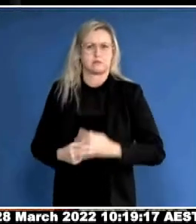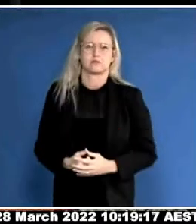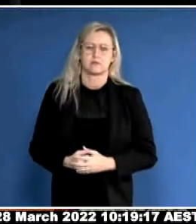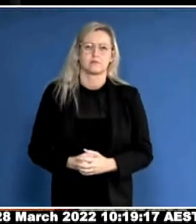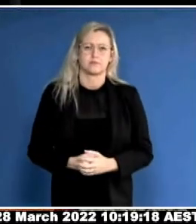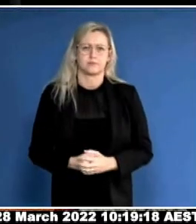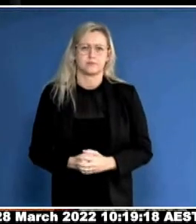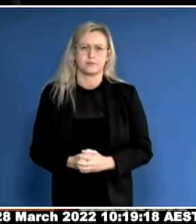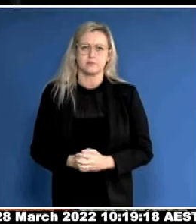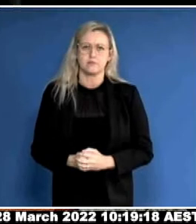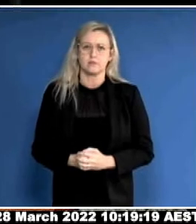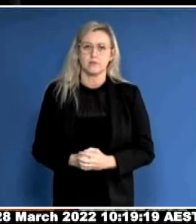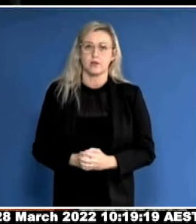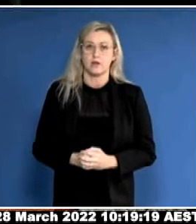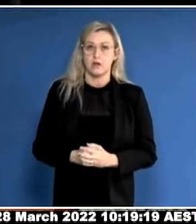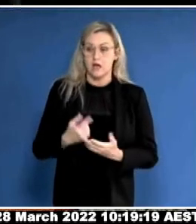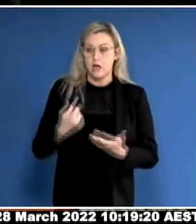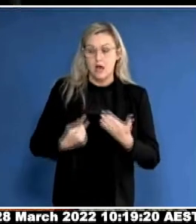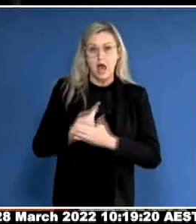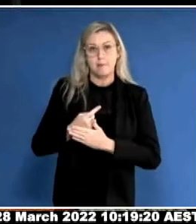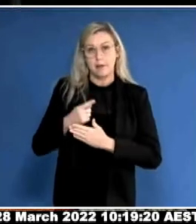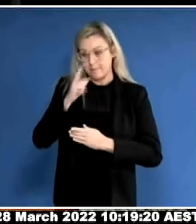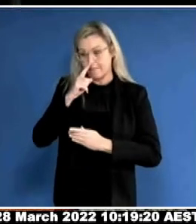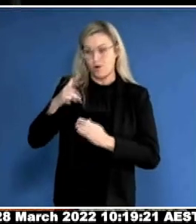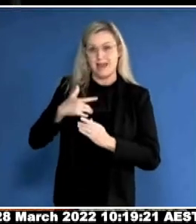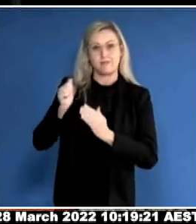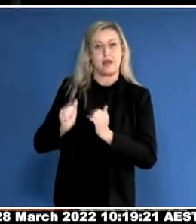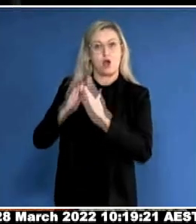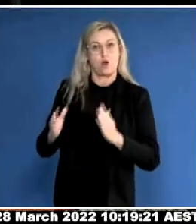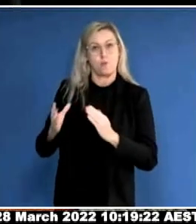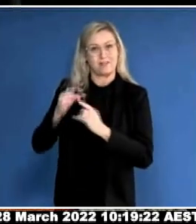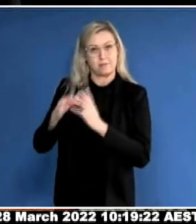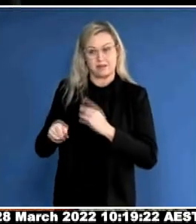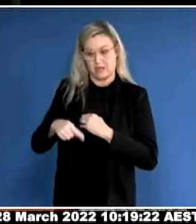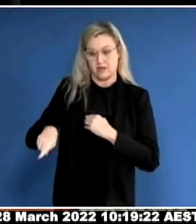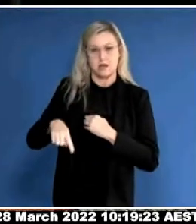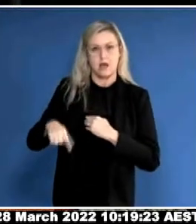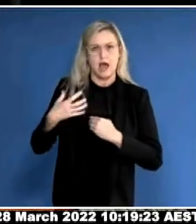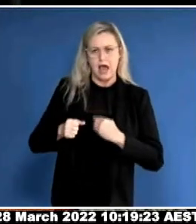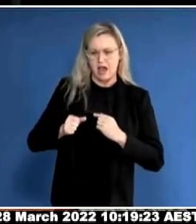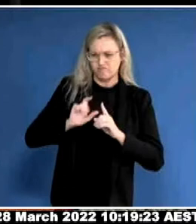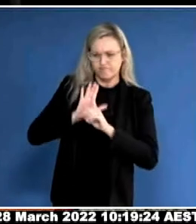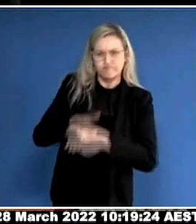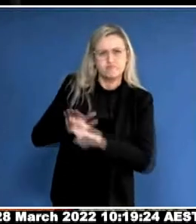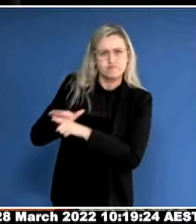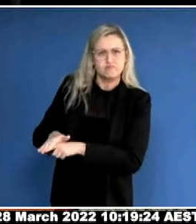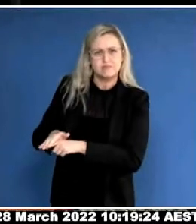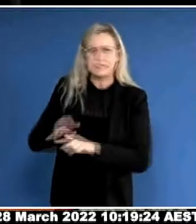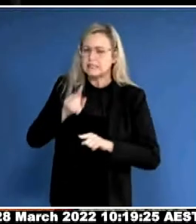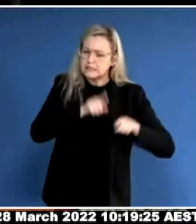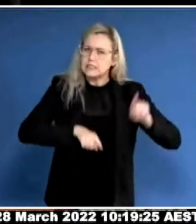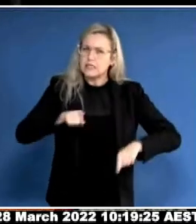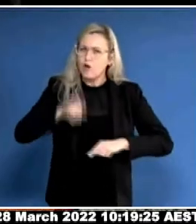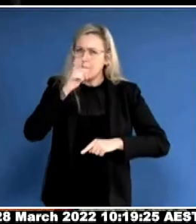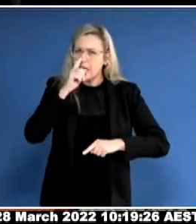disability in their homes is perpetrated by a range of people, including people who provide